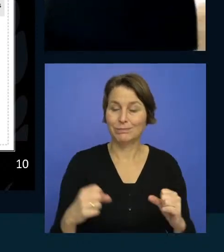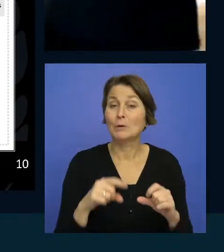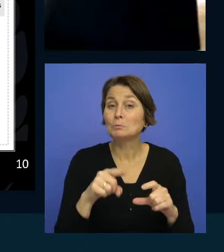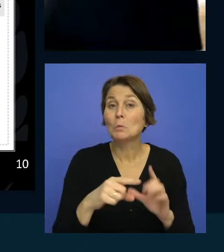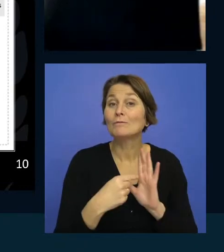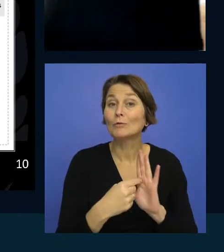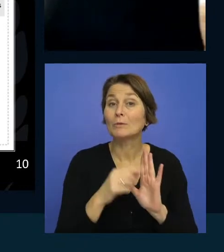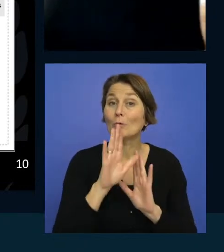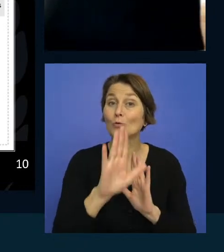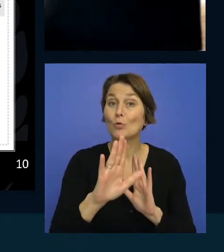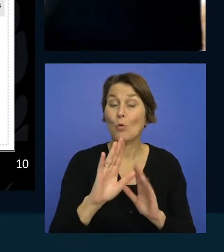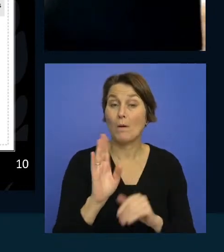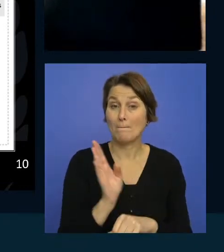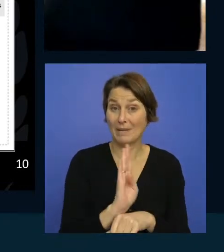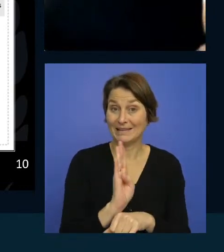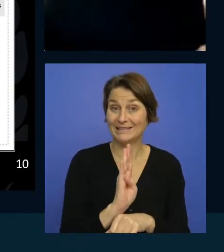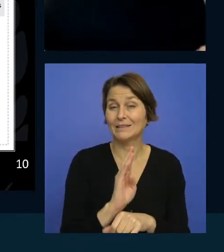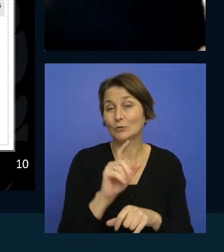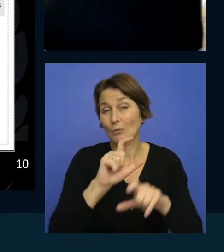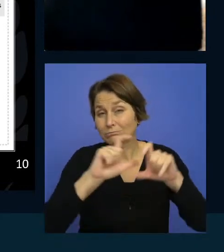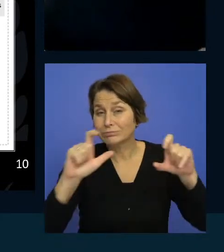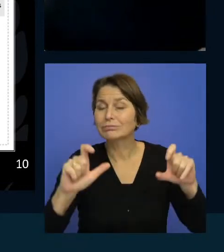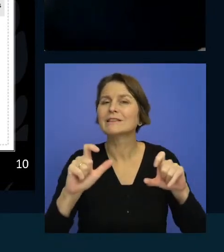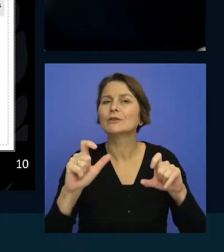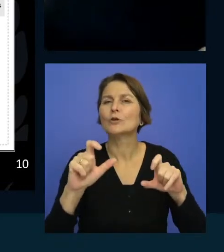data in terms of